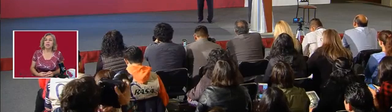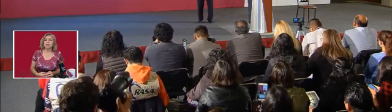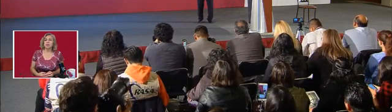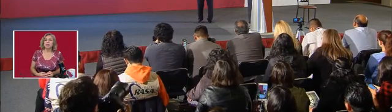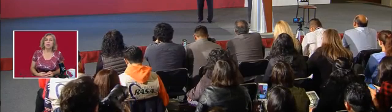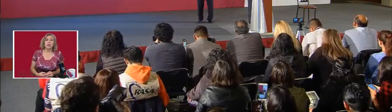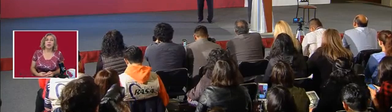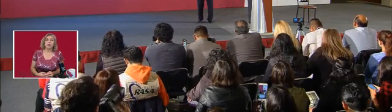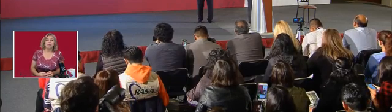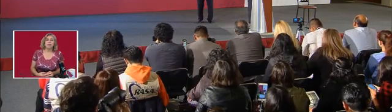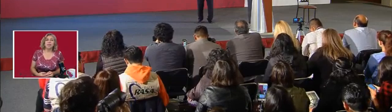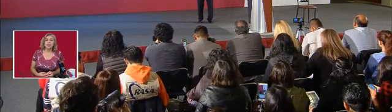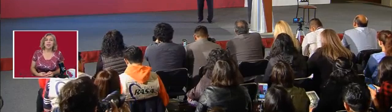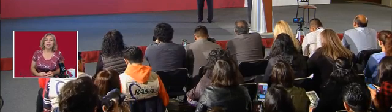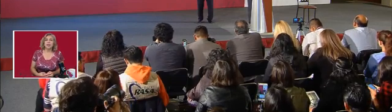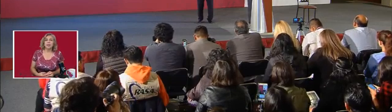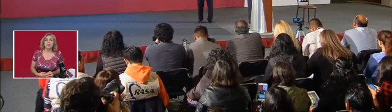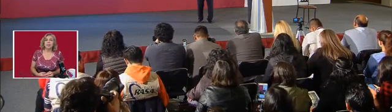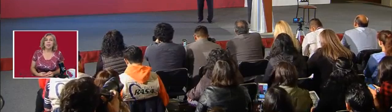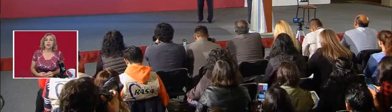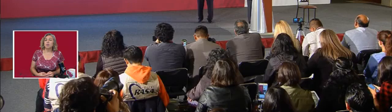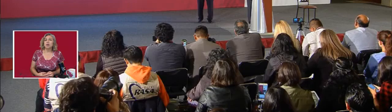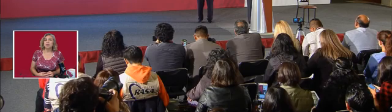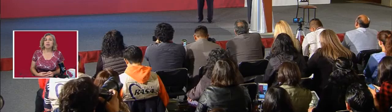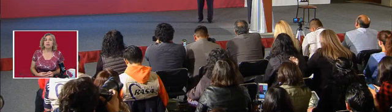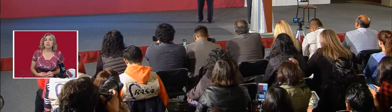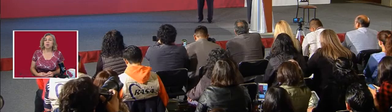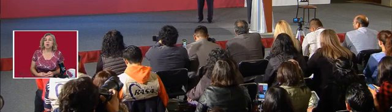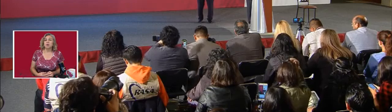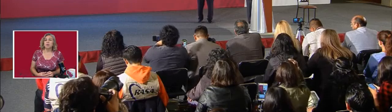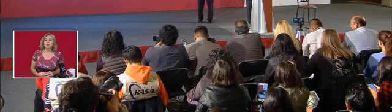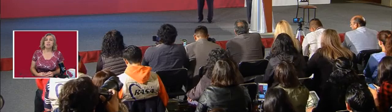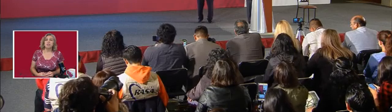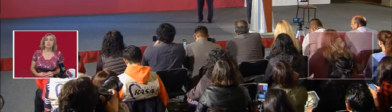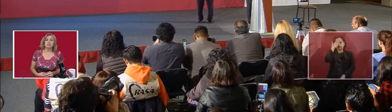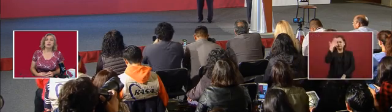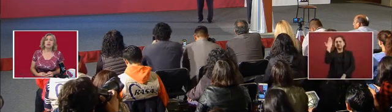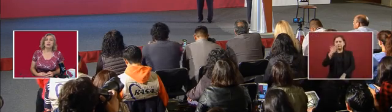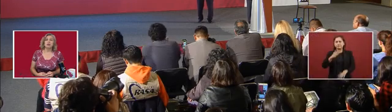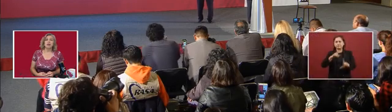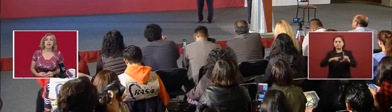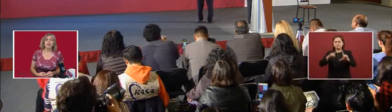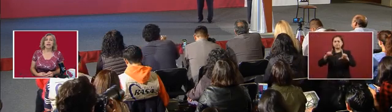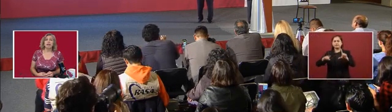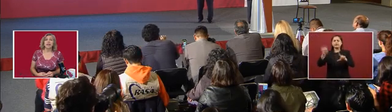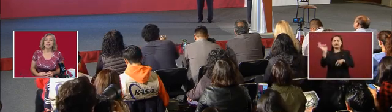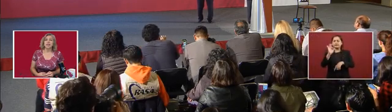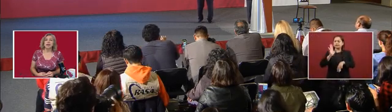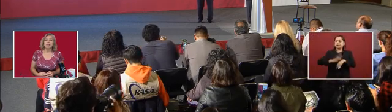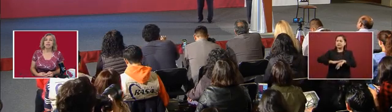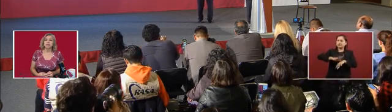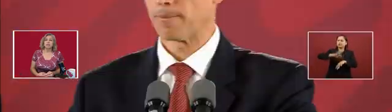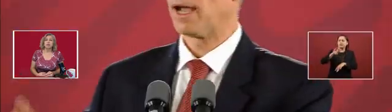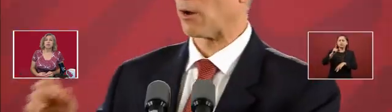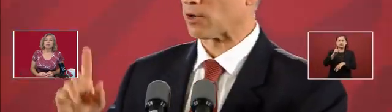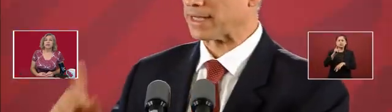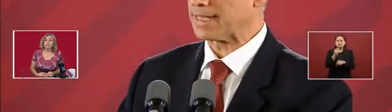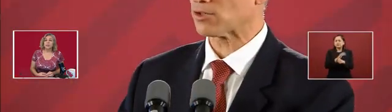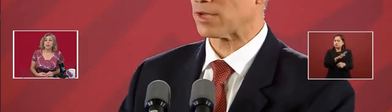other things. So we took different samples in different stations of area. And so sometimes